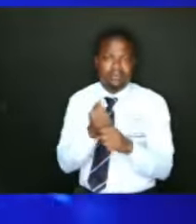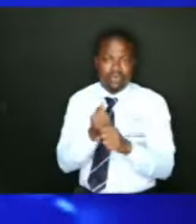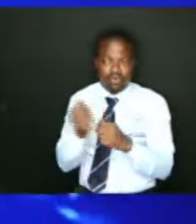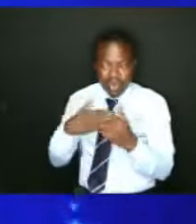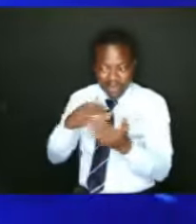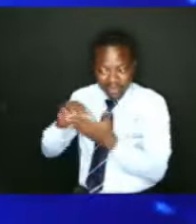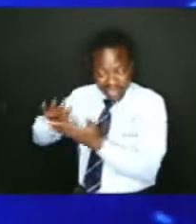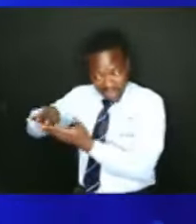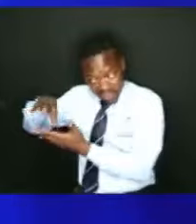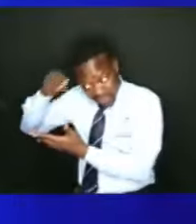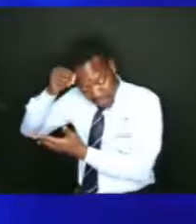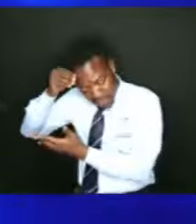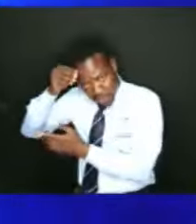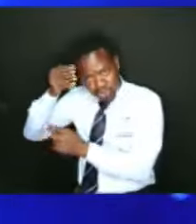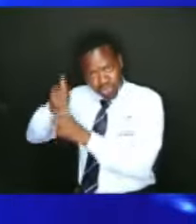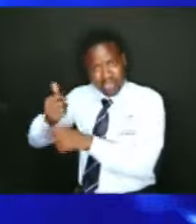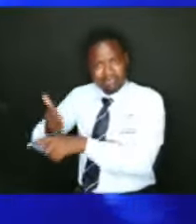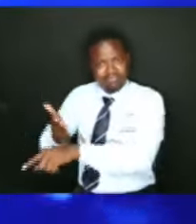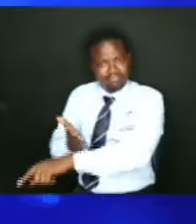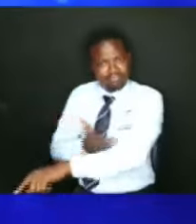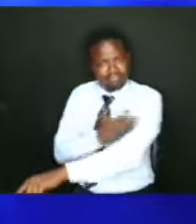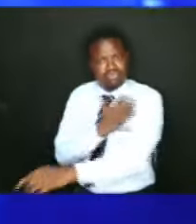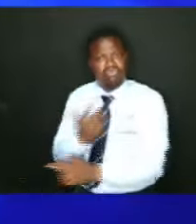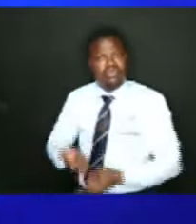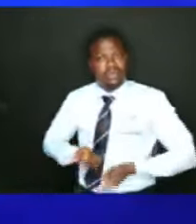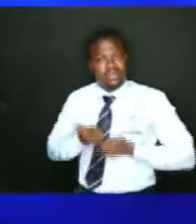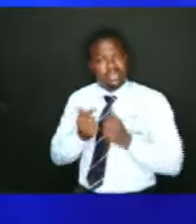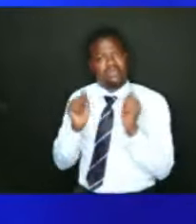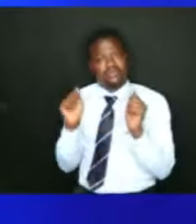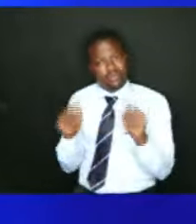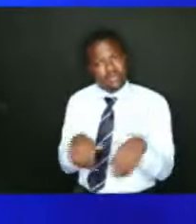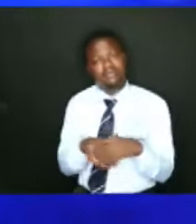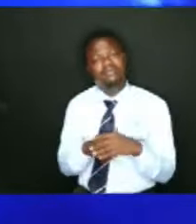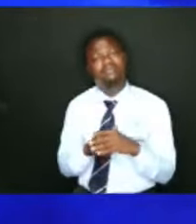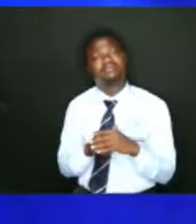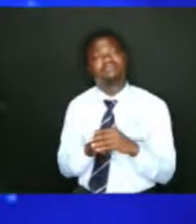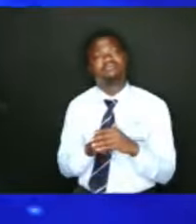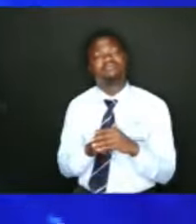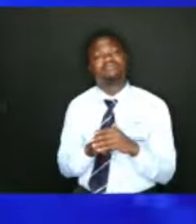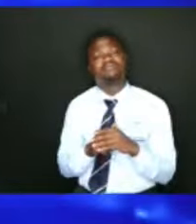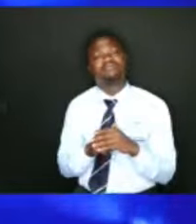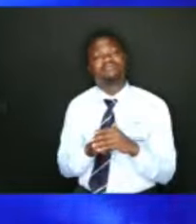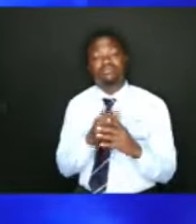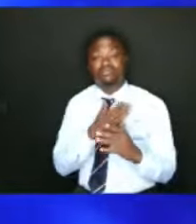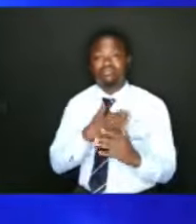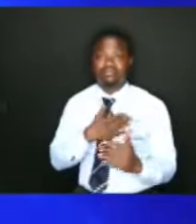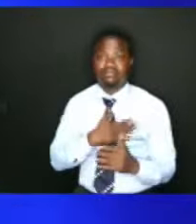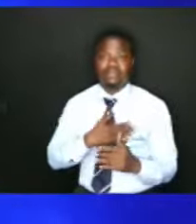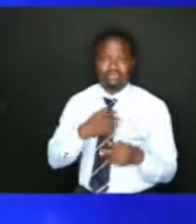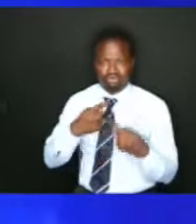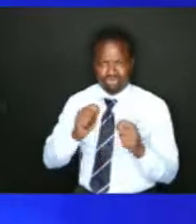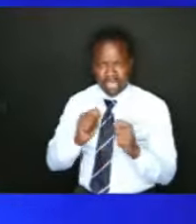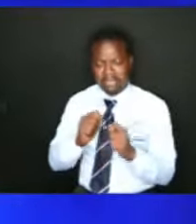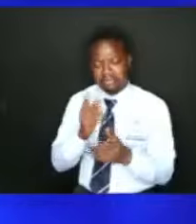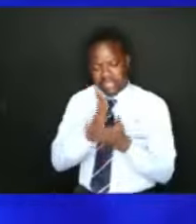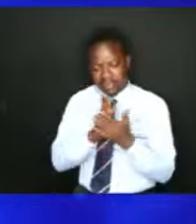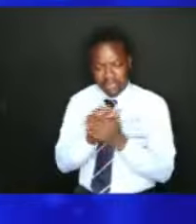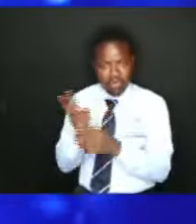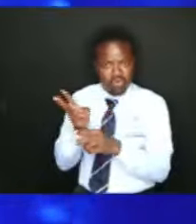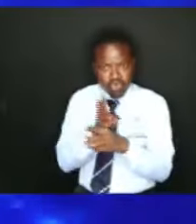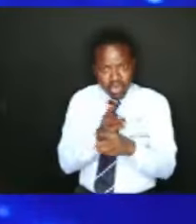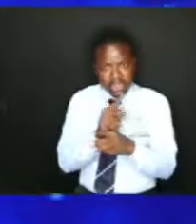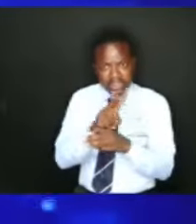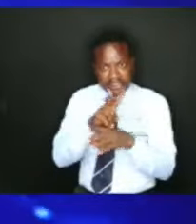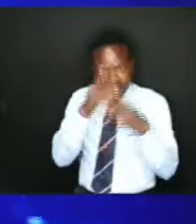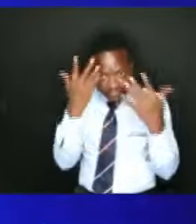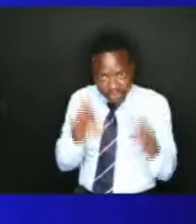the spiritual surgery that the message is having on us. So please make time, go on Pen